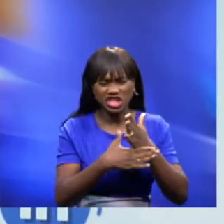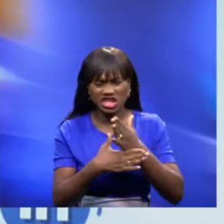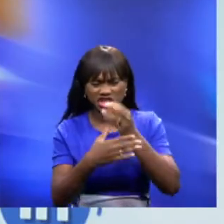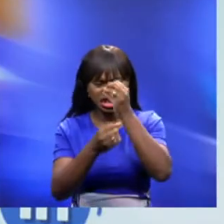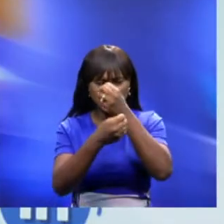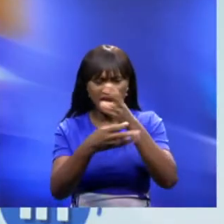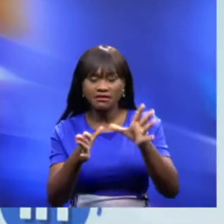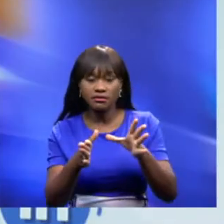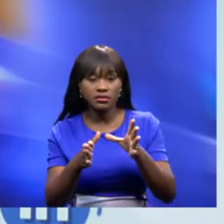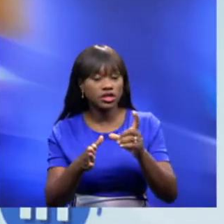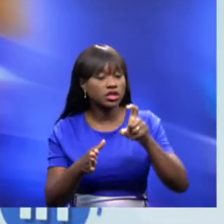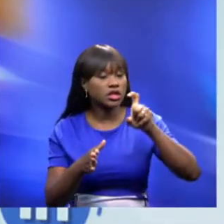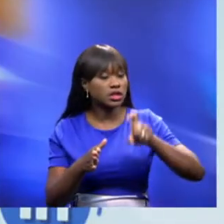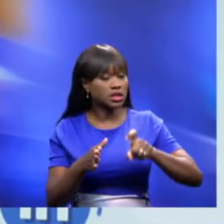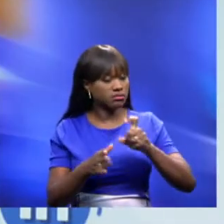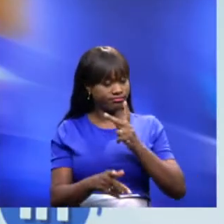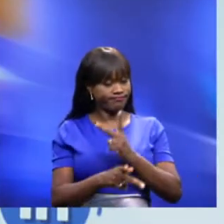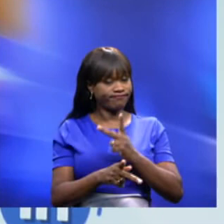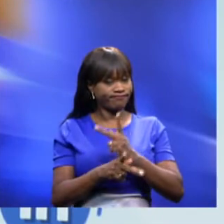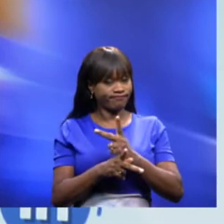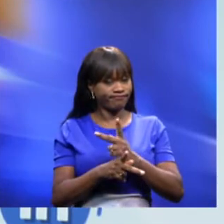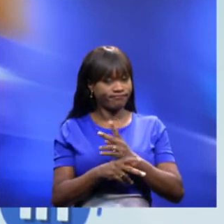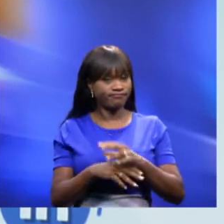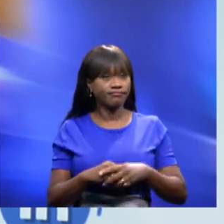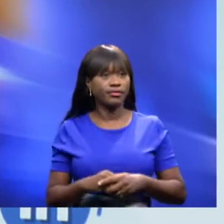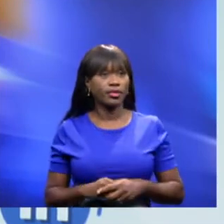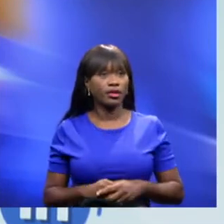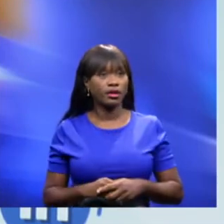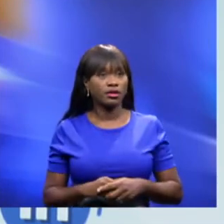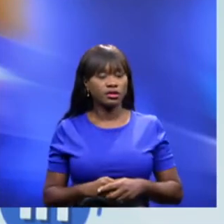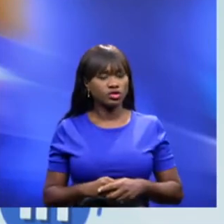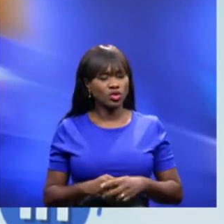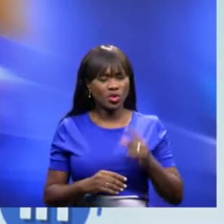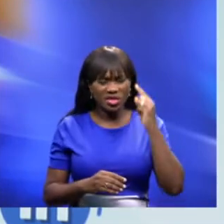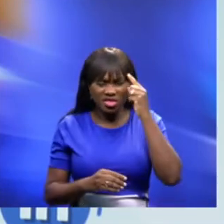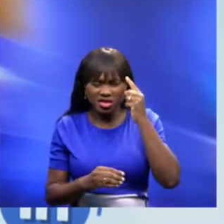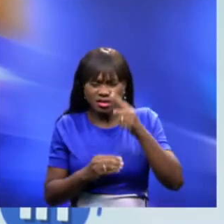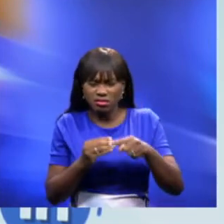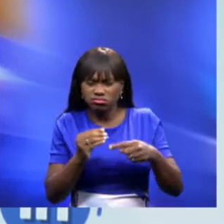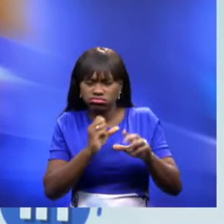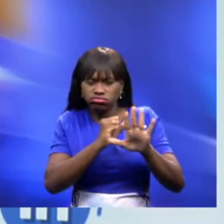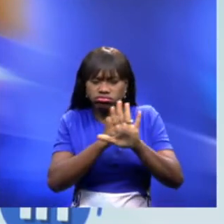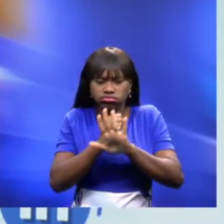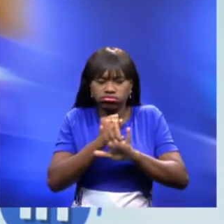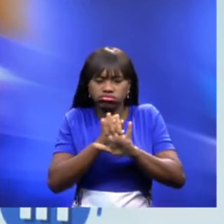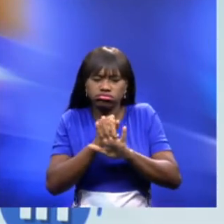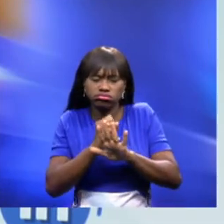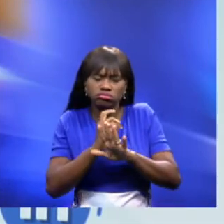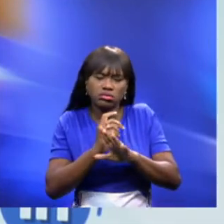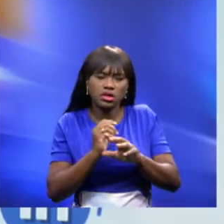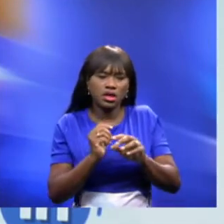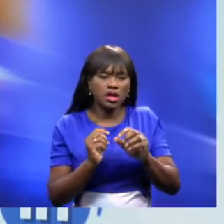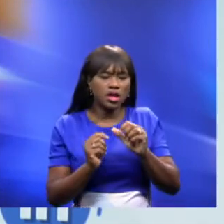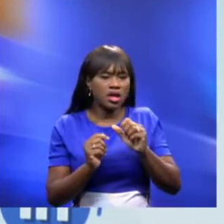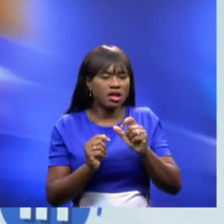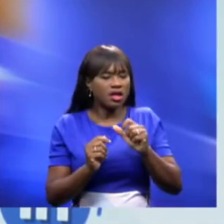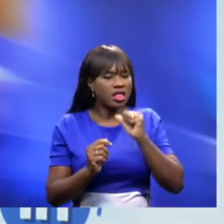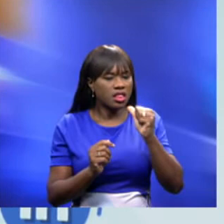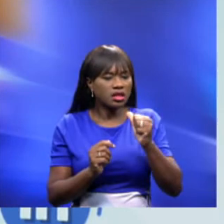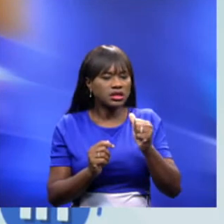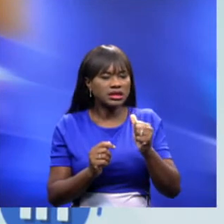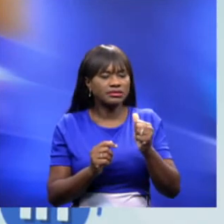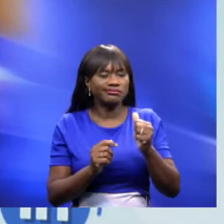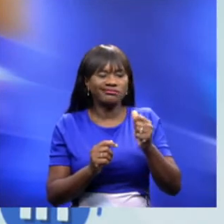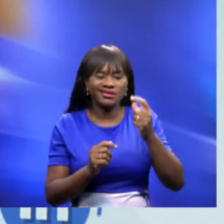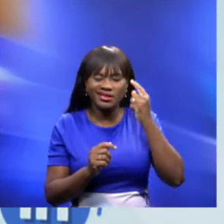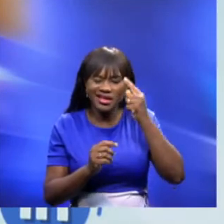about protection from just not the perspective of, I just have to do it, but see it as something